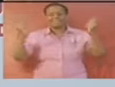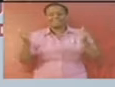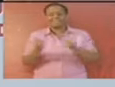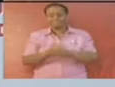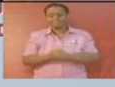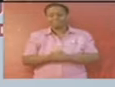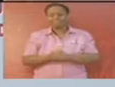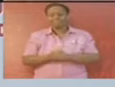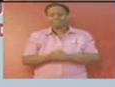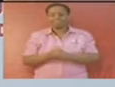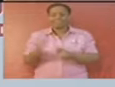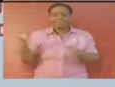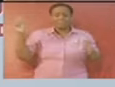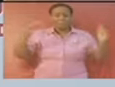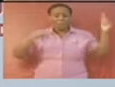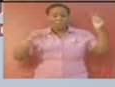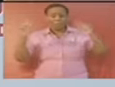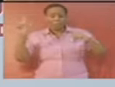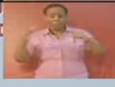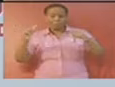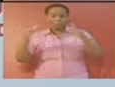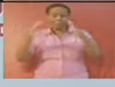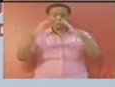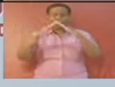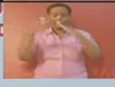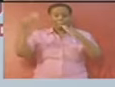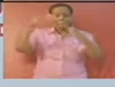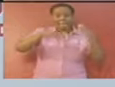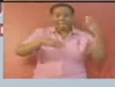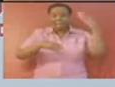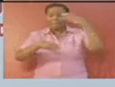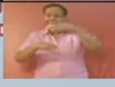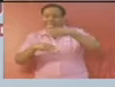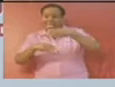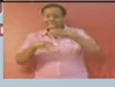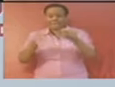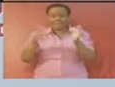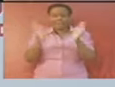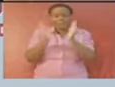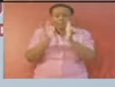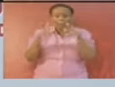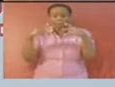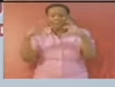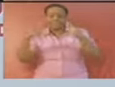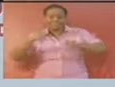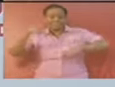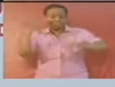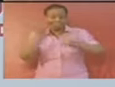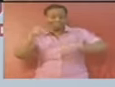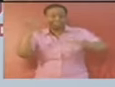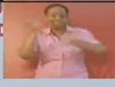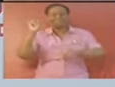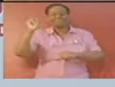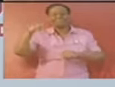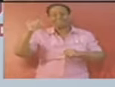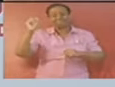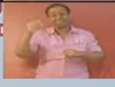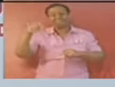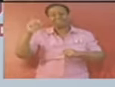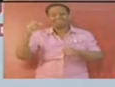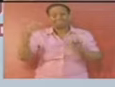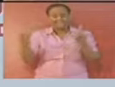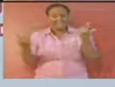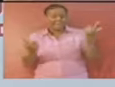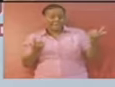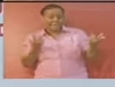homes. We have little parties at home, little parang limes, whatever. And I know the